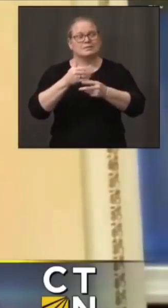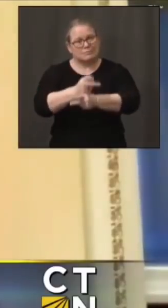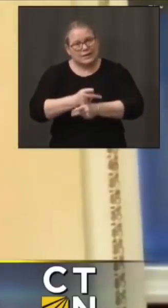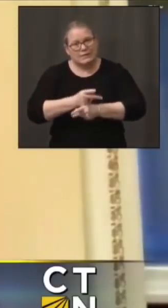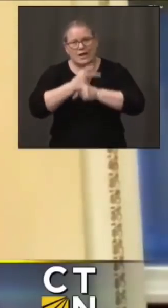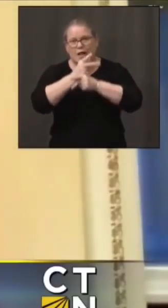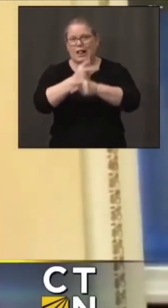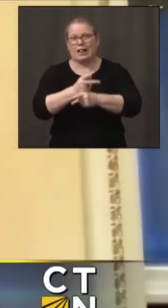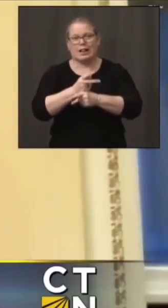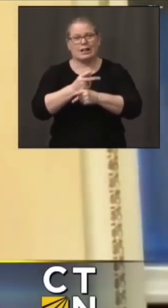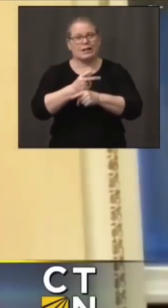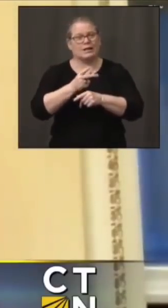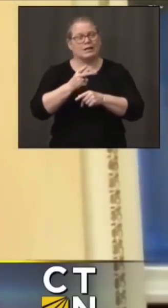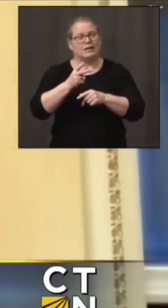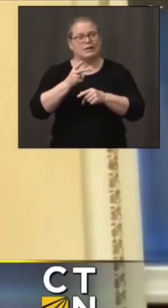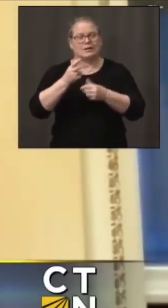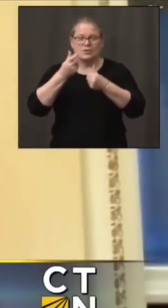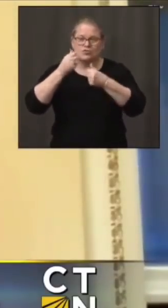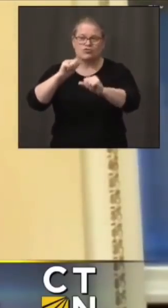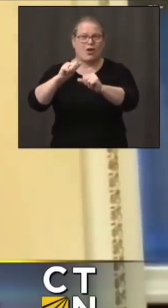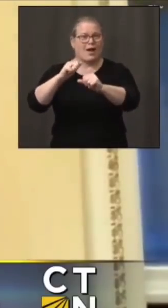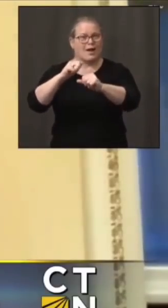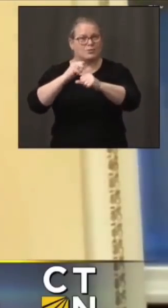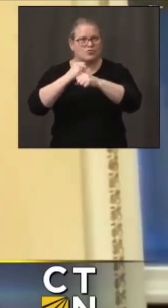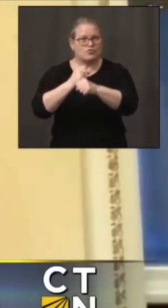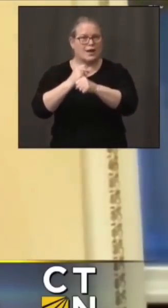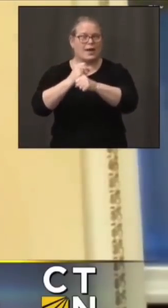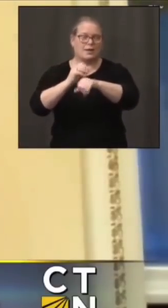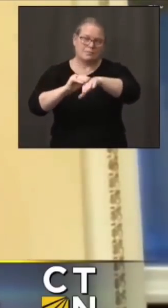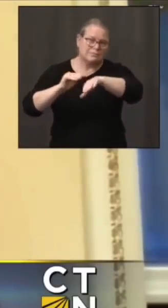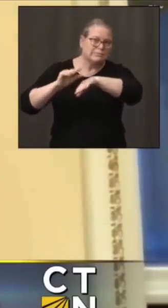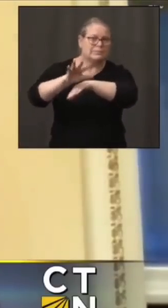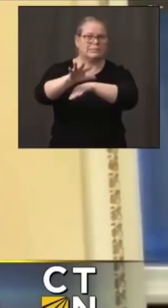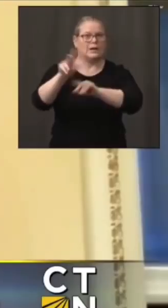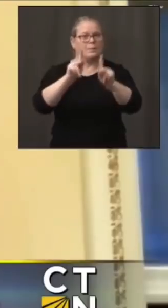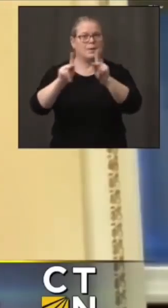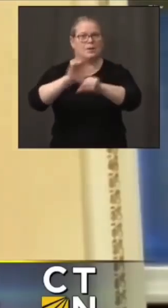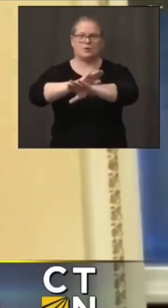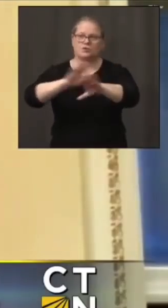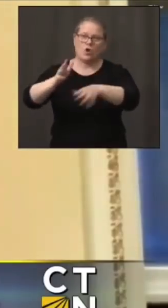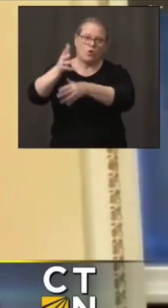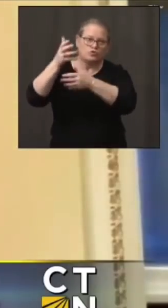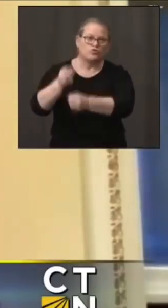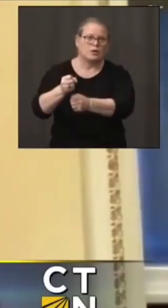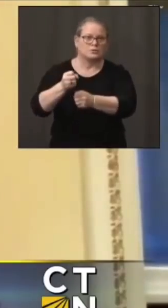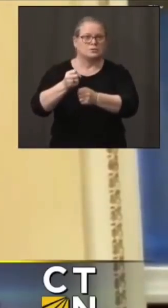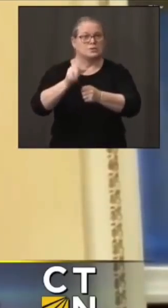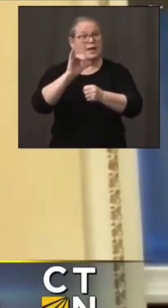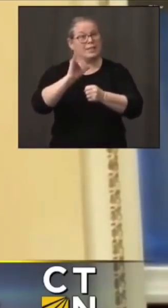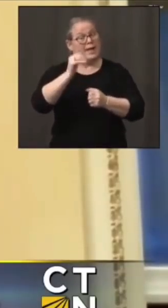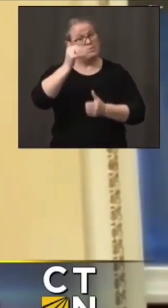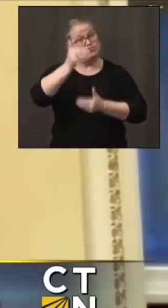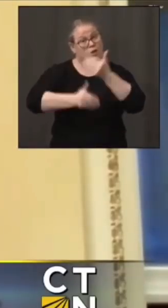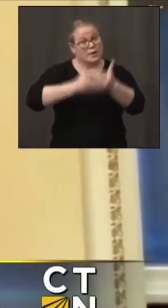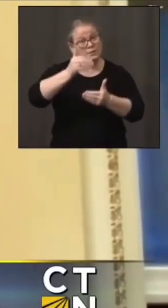try to create distrust and degrade that process when